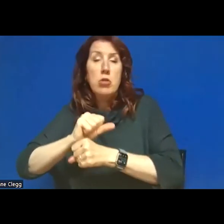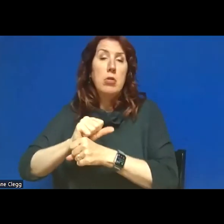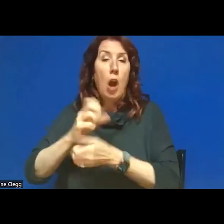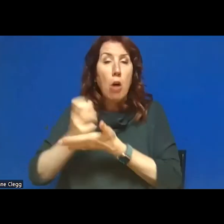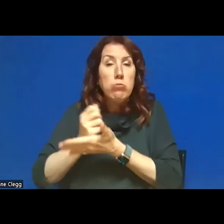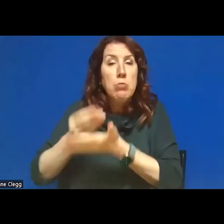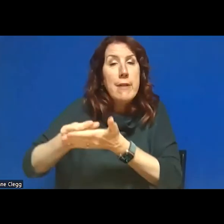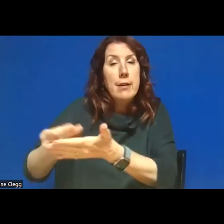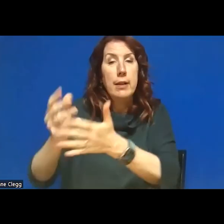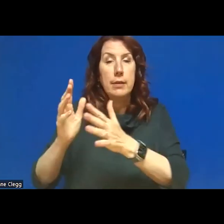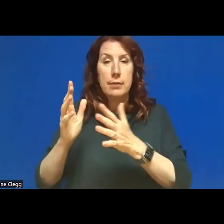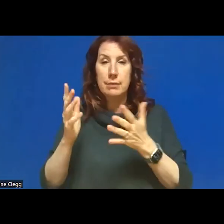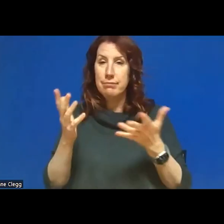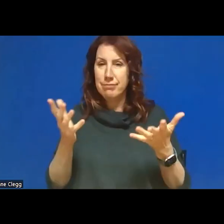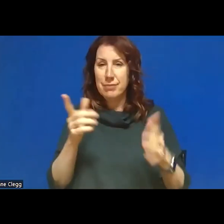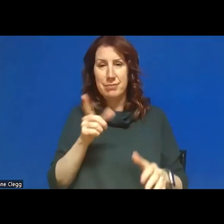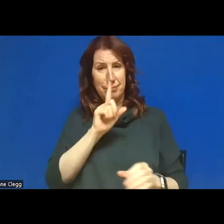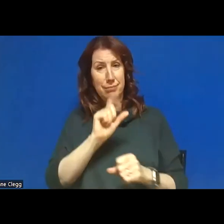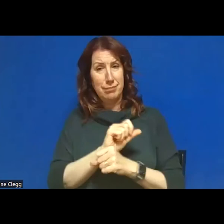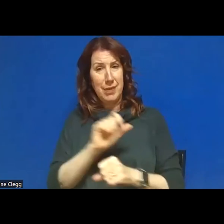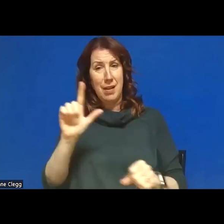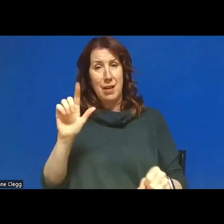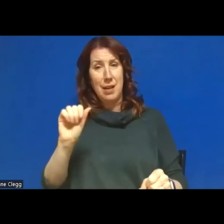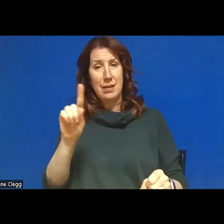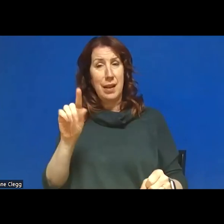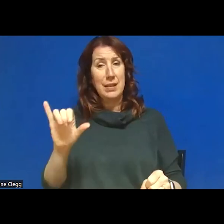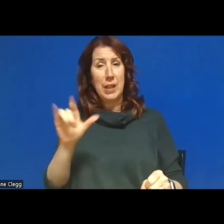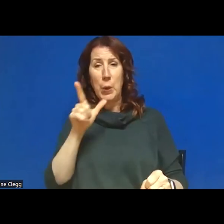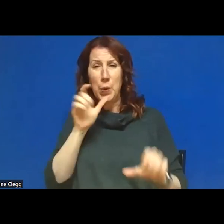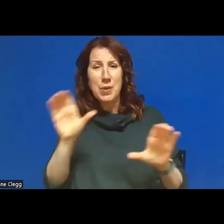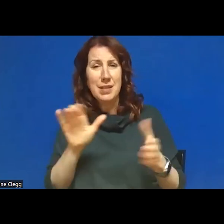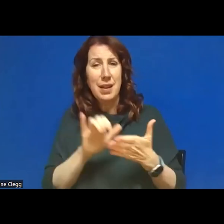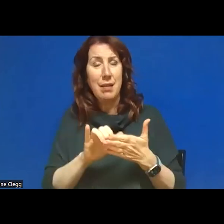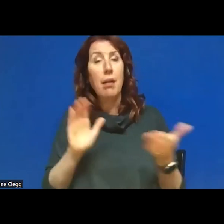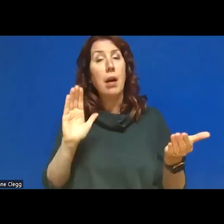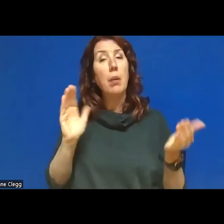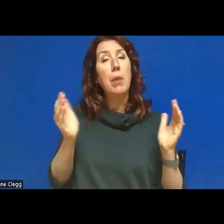Who really does exhibit laziness in our society? Versus who has called it.